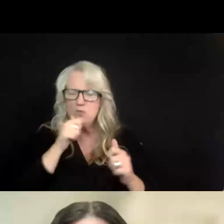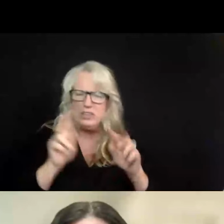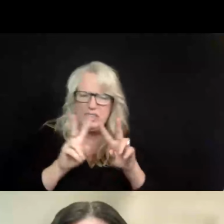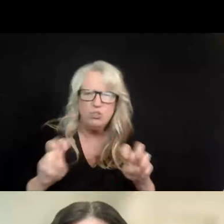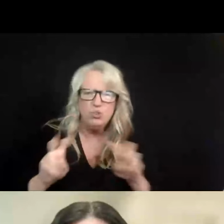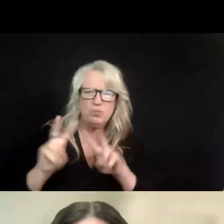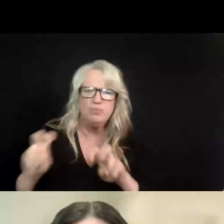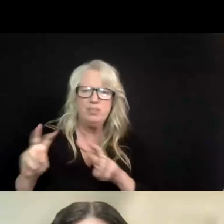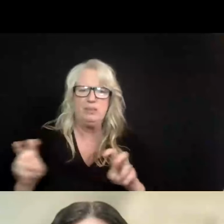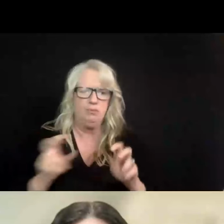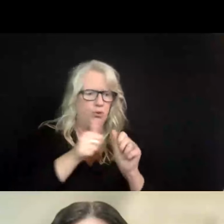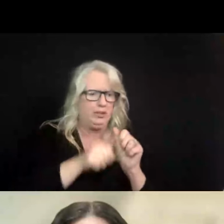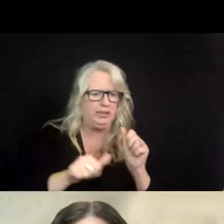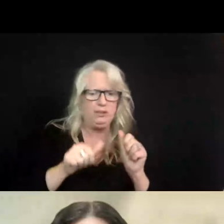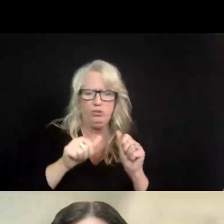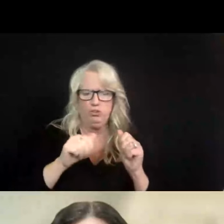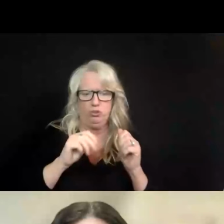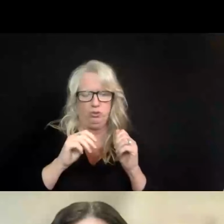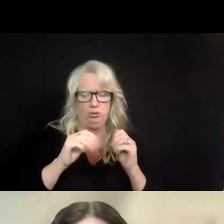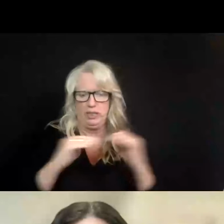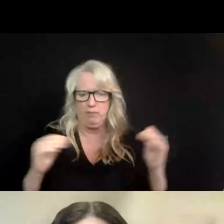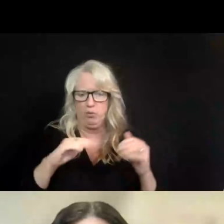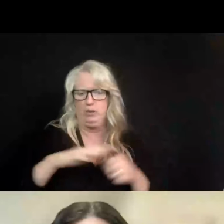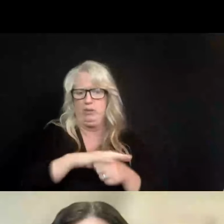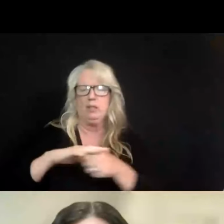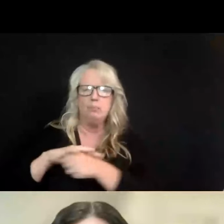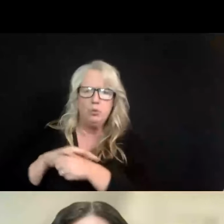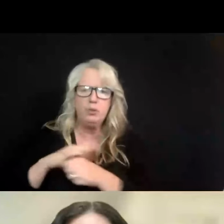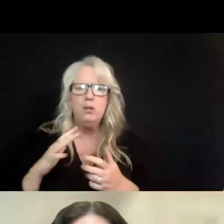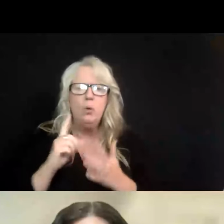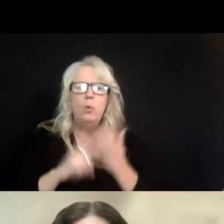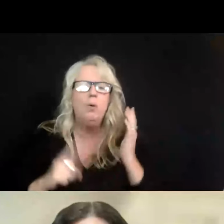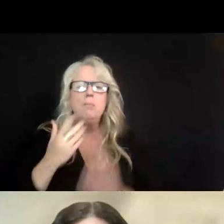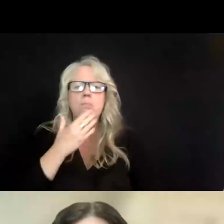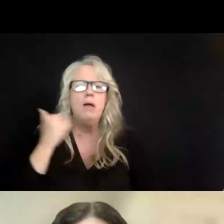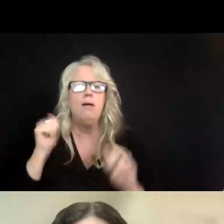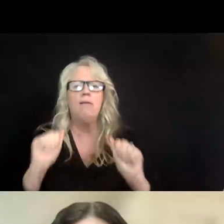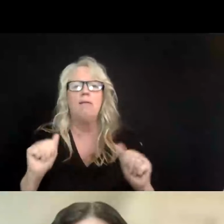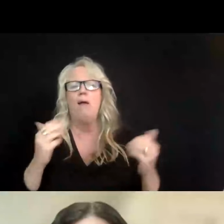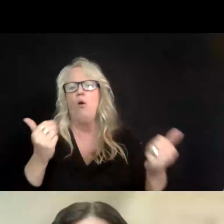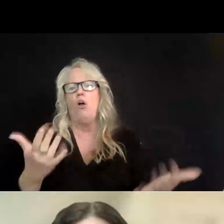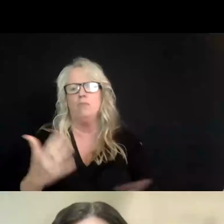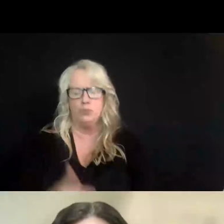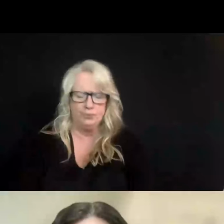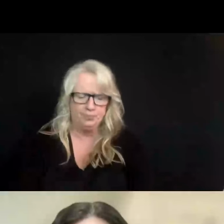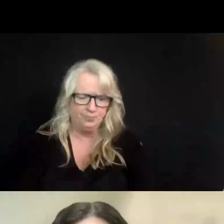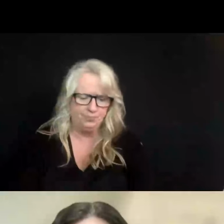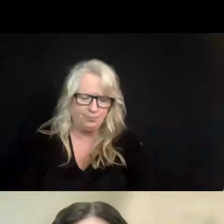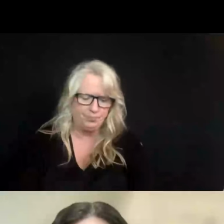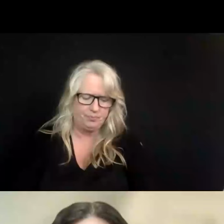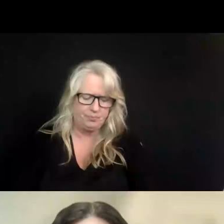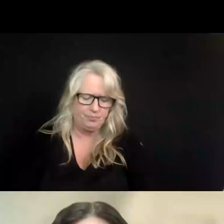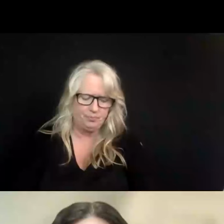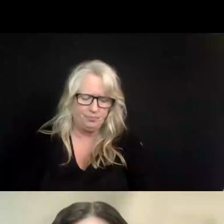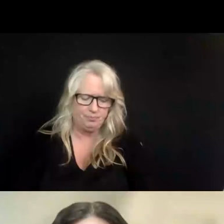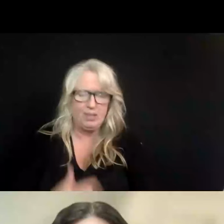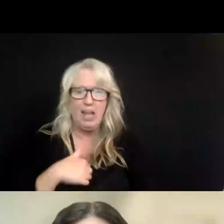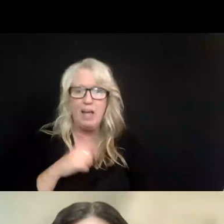at each community level and say, what is the best that we can offer? I really liked